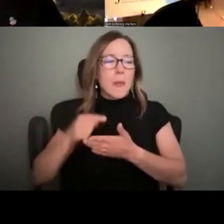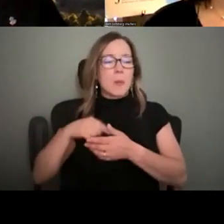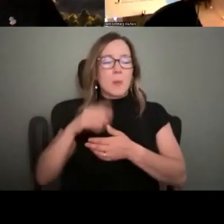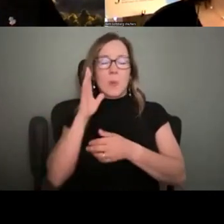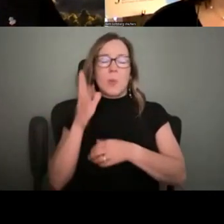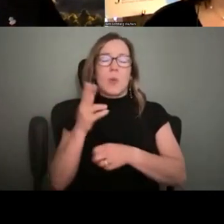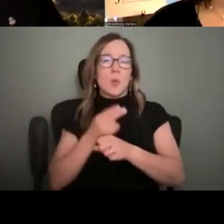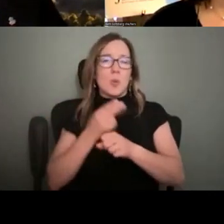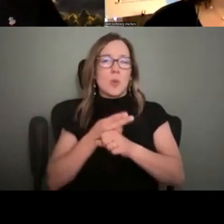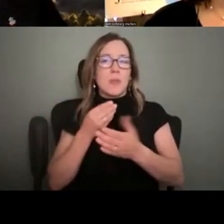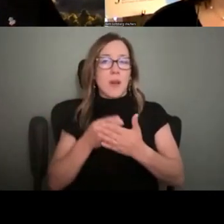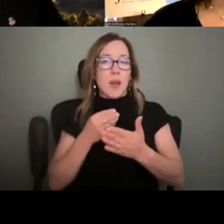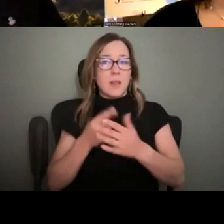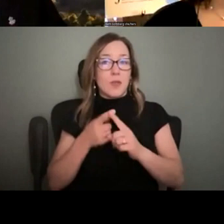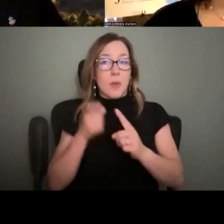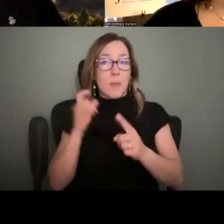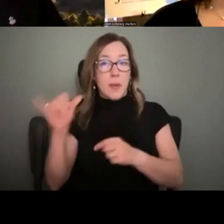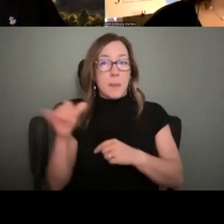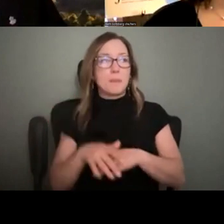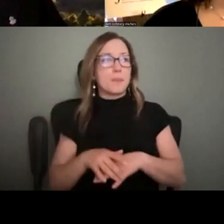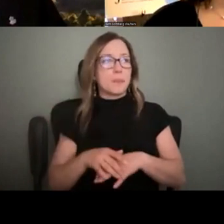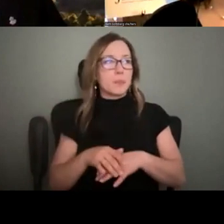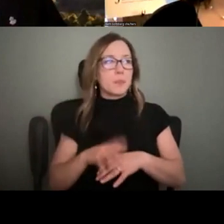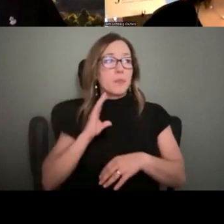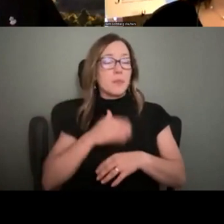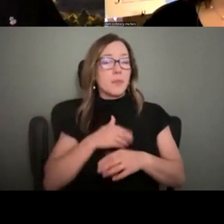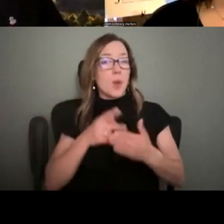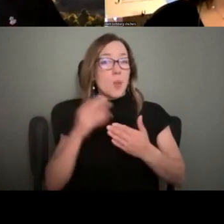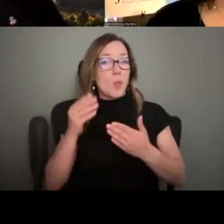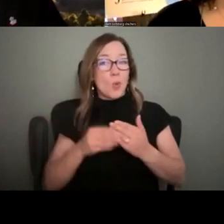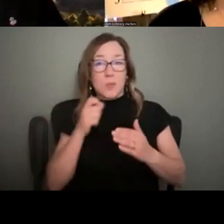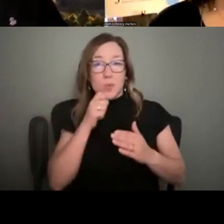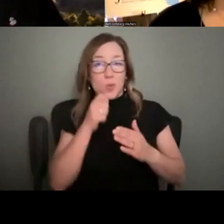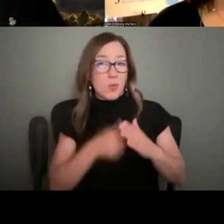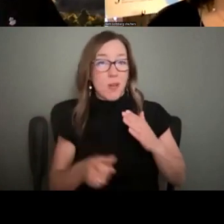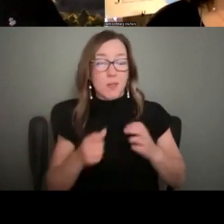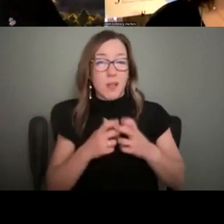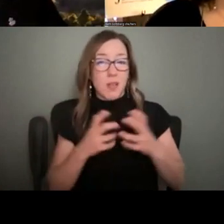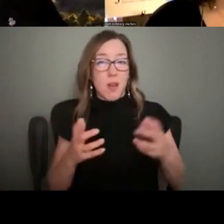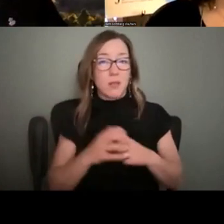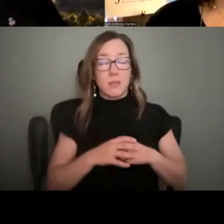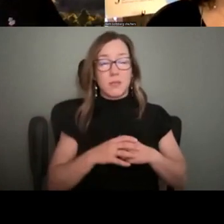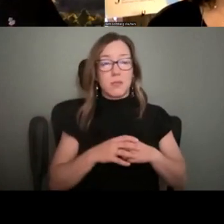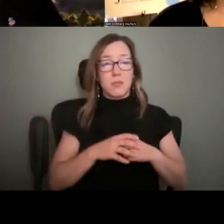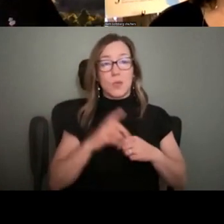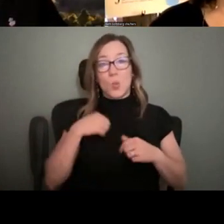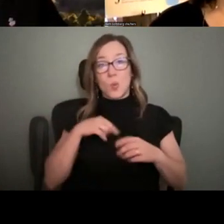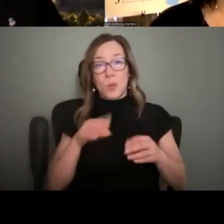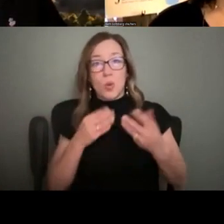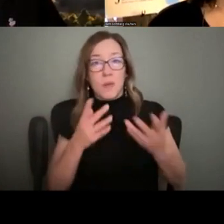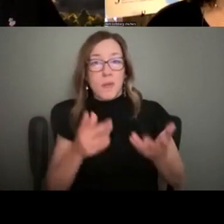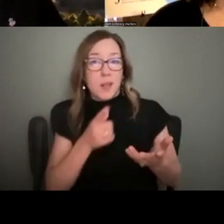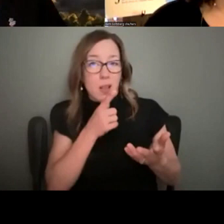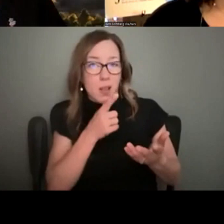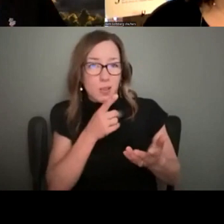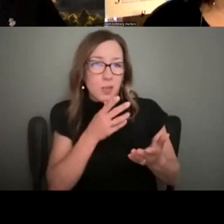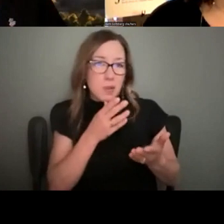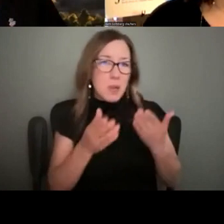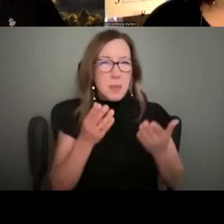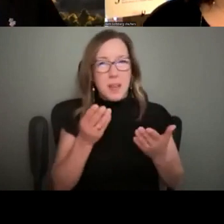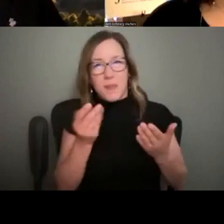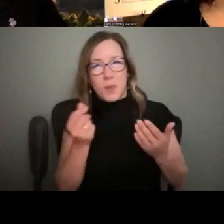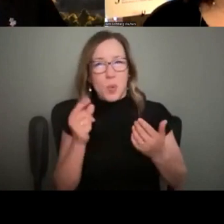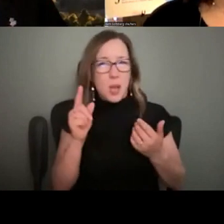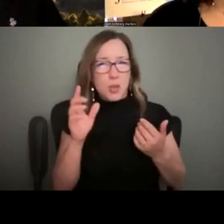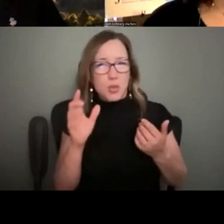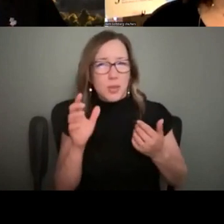that. But our programs are actually, they don't cost very much. I mean, if we provide lunch, then that might be a few hundred dollars.